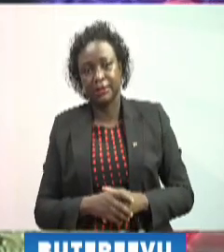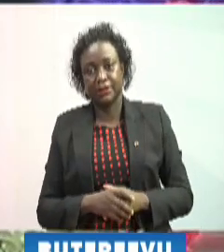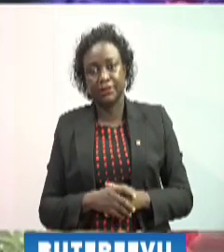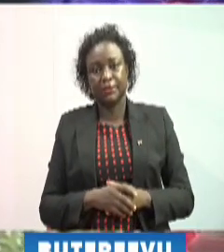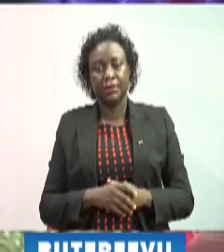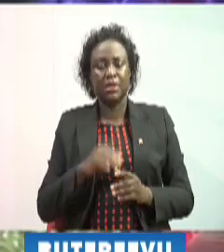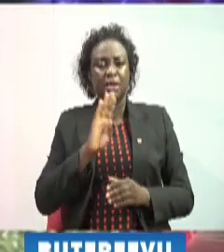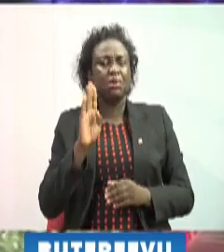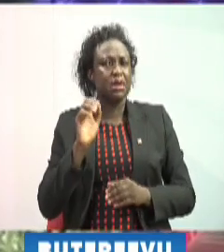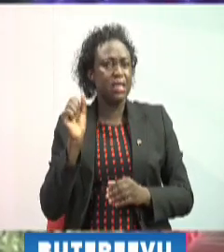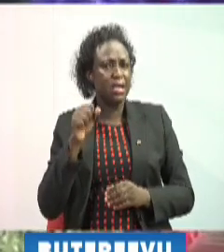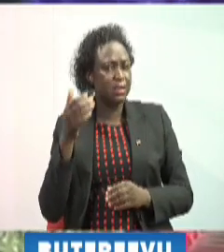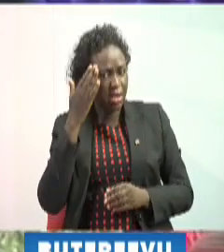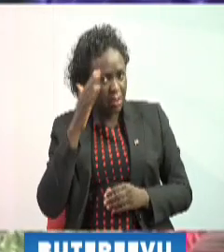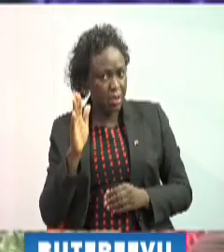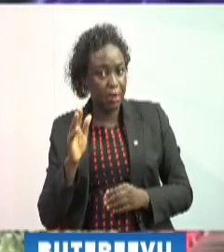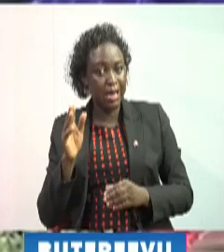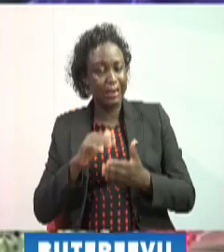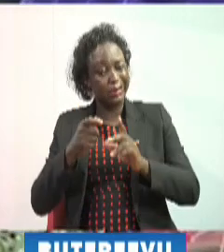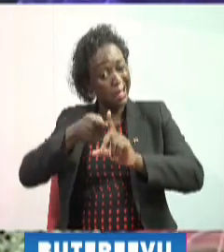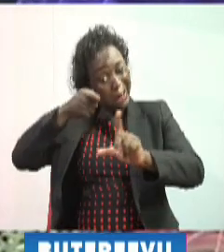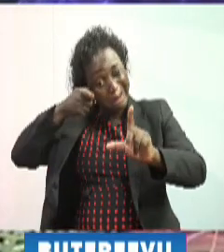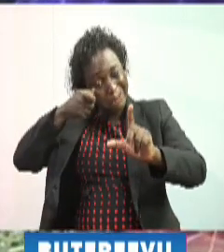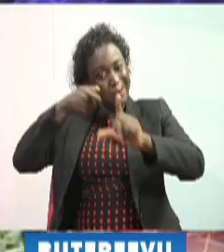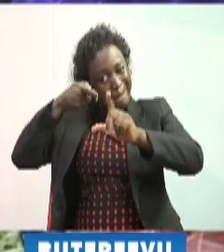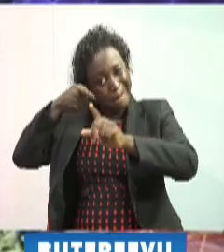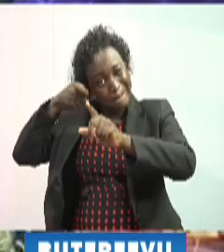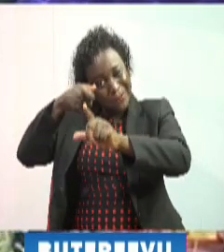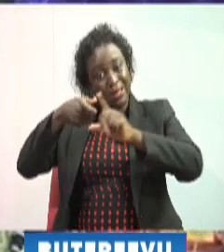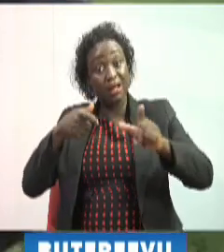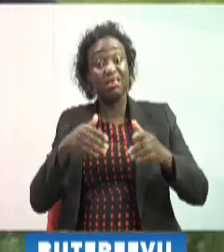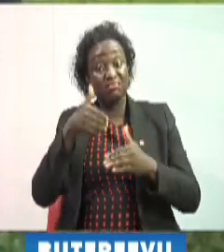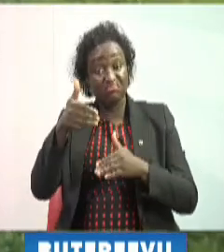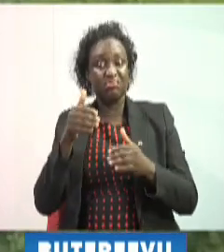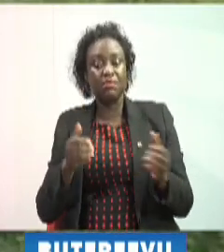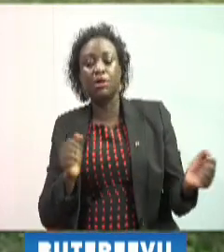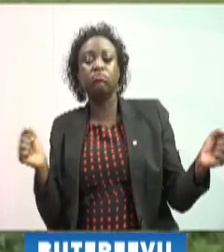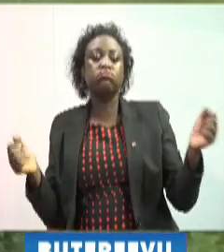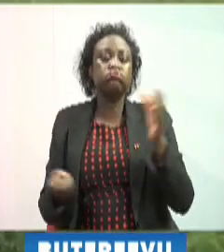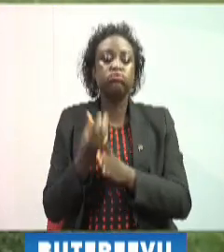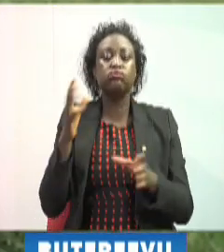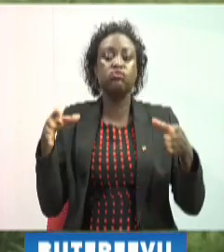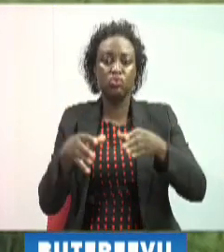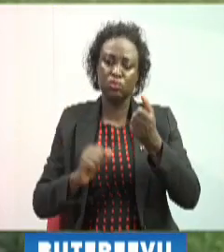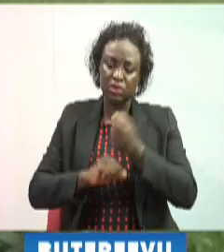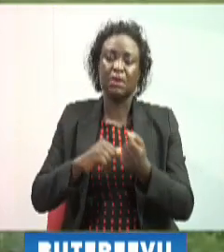eri kitegeddeko nti abalwanyisa obusaale bakazi bwake ya Arrow Boys bandizibwawo okuyamba